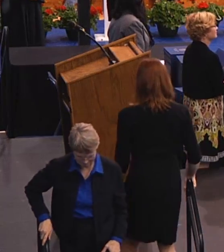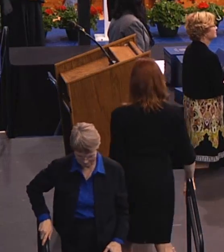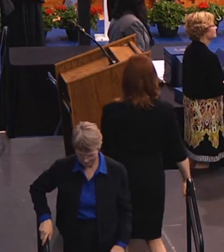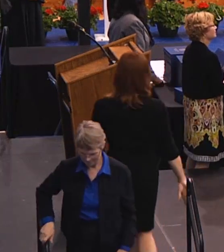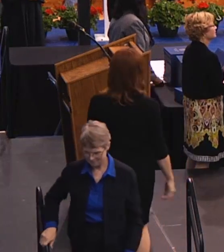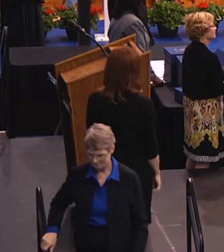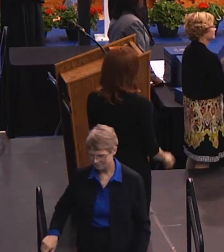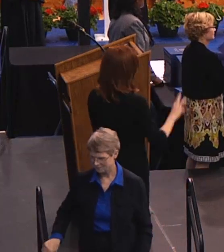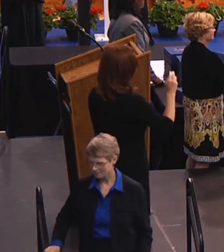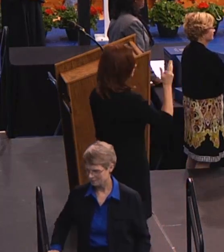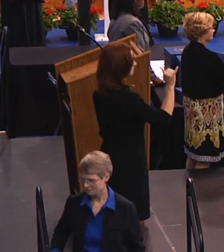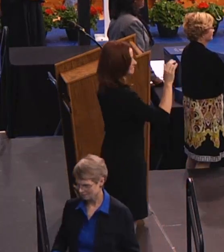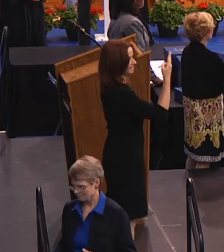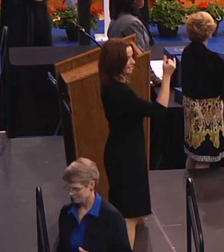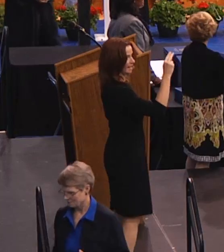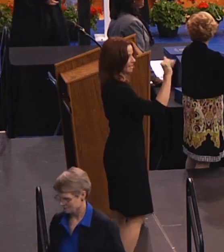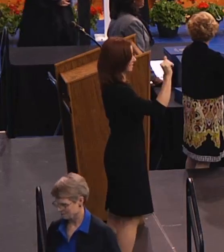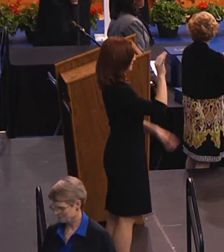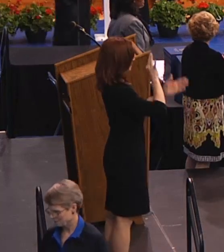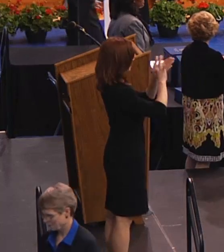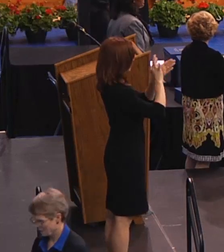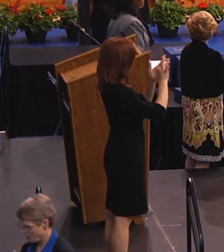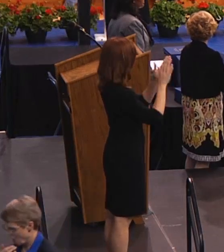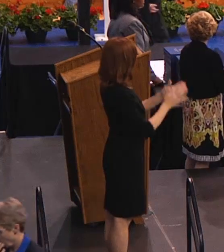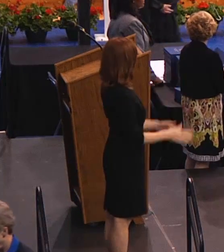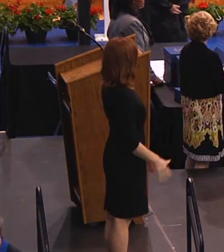Whitney Ann Hanna, Accounting.